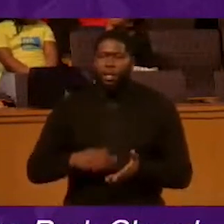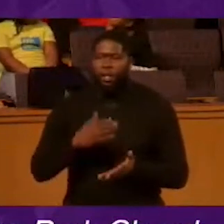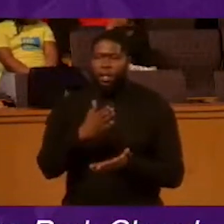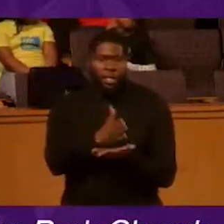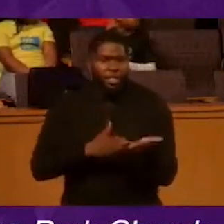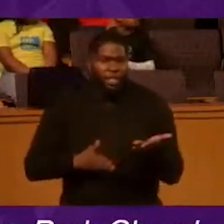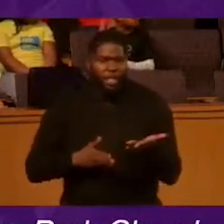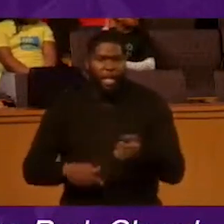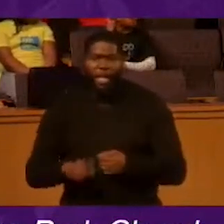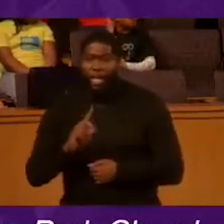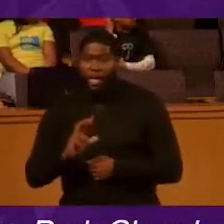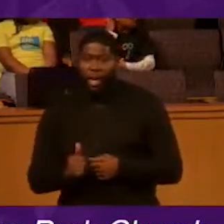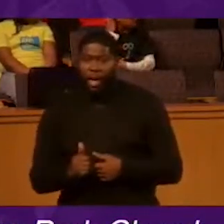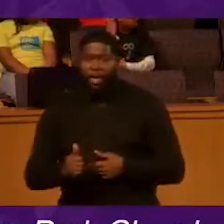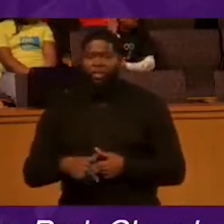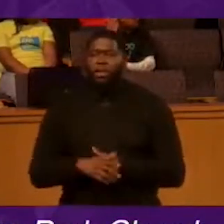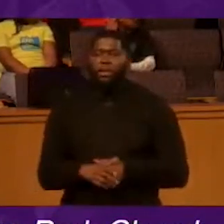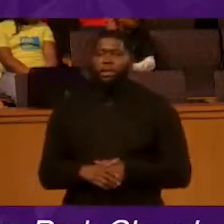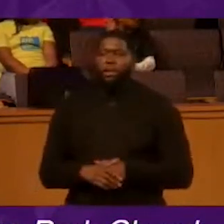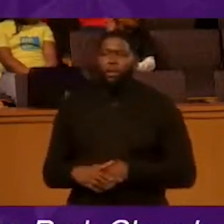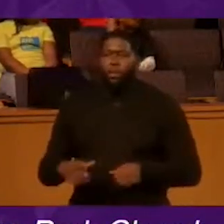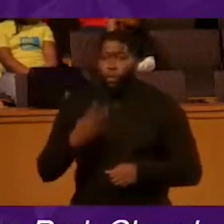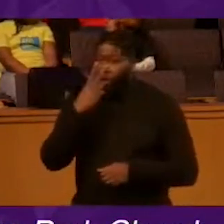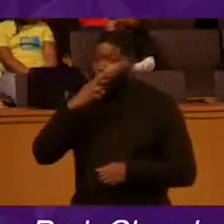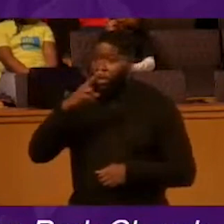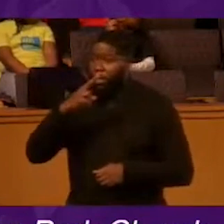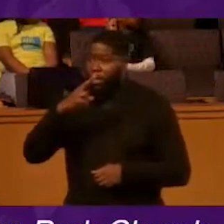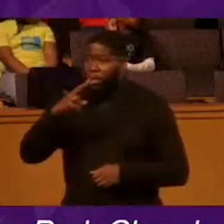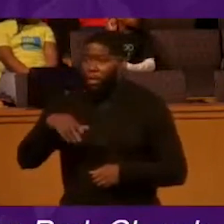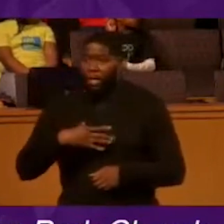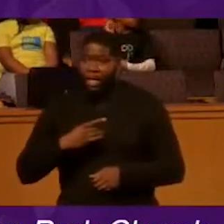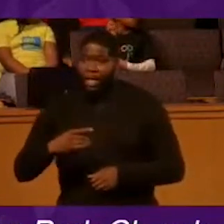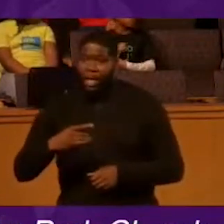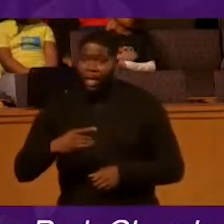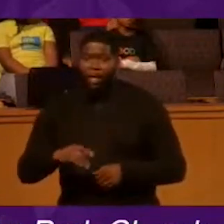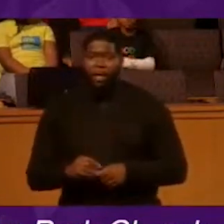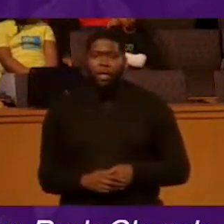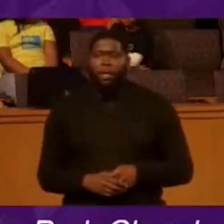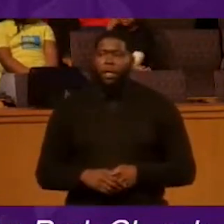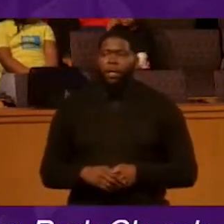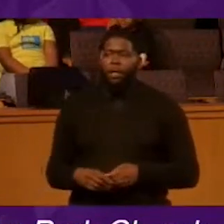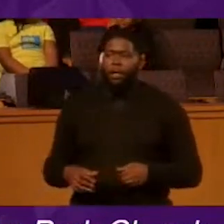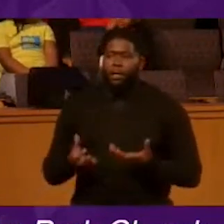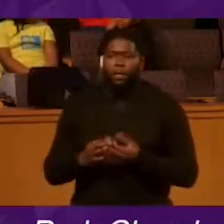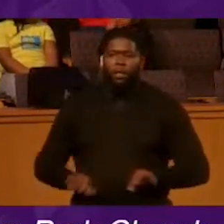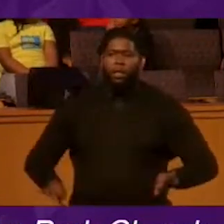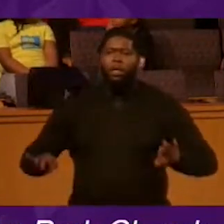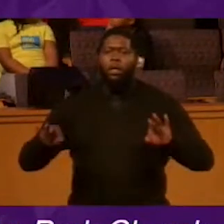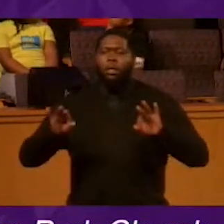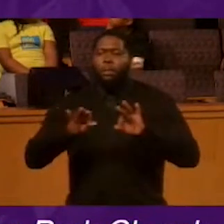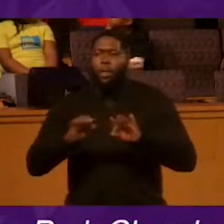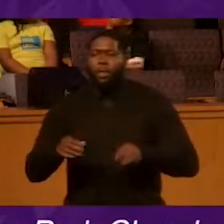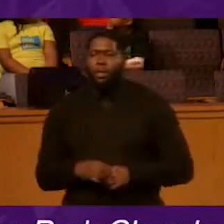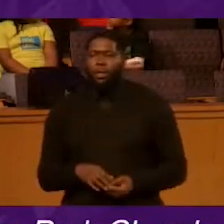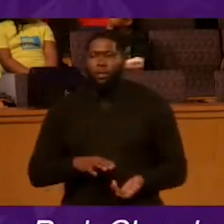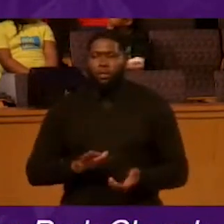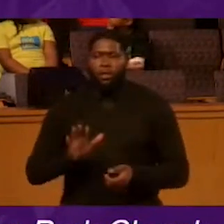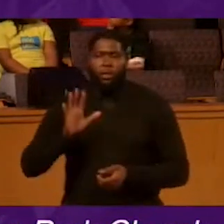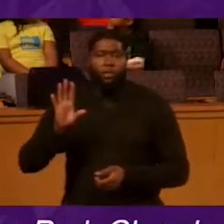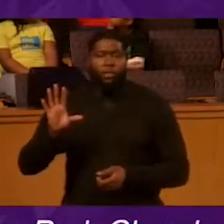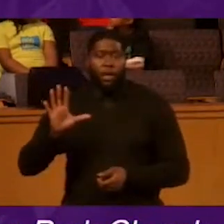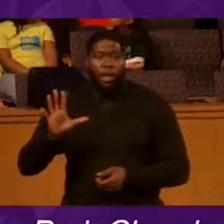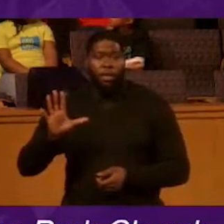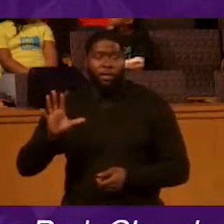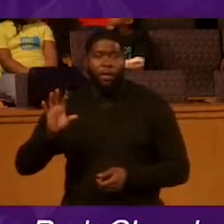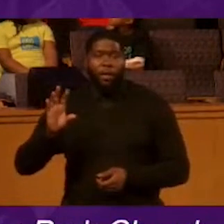the last third, but what it will look like. For me, it's very special because my father died at 59. So for me